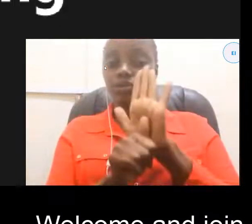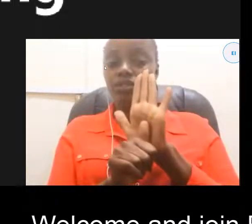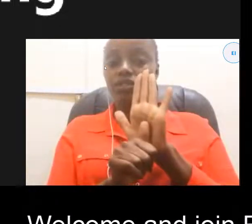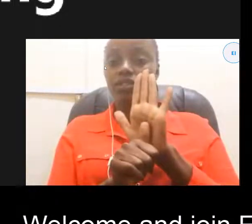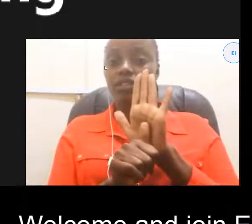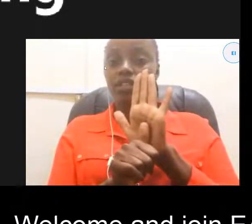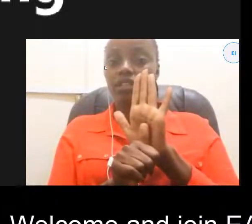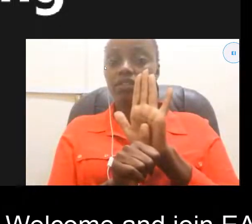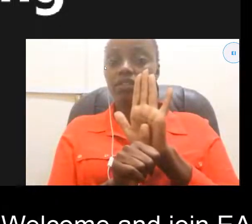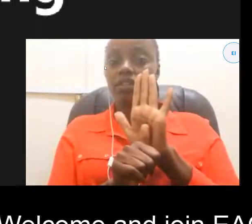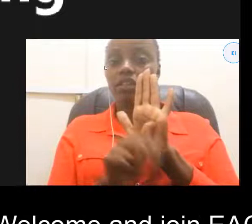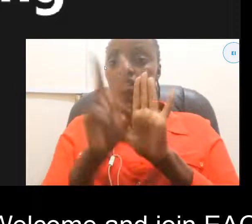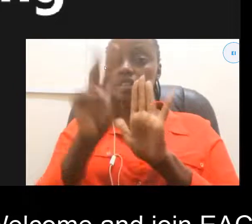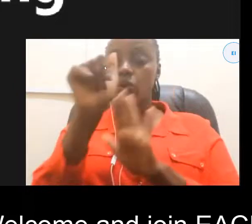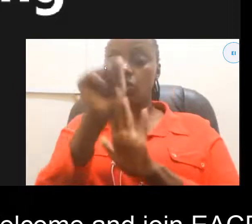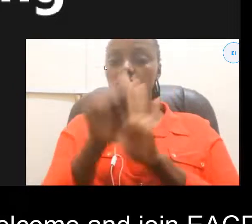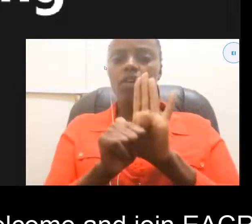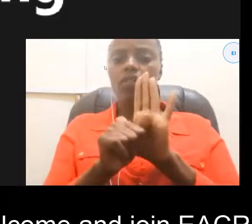what we think,